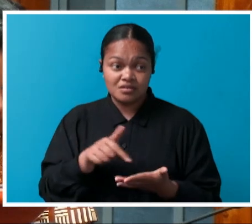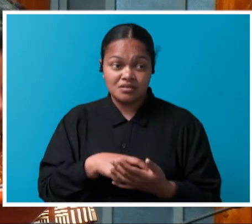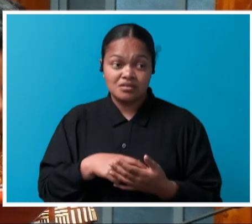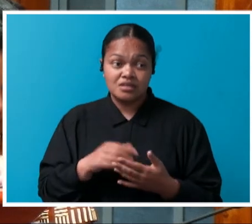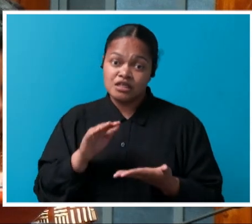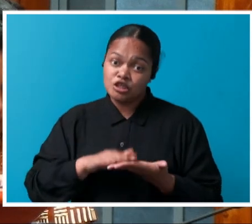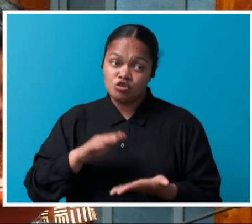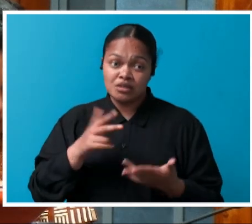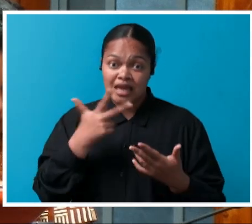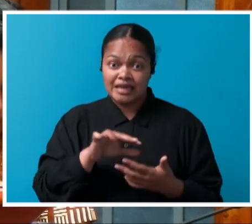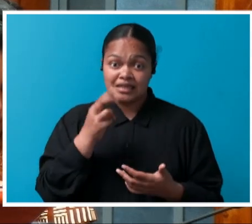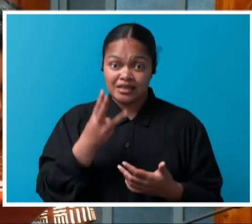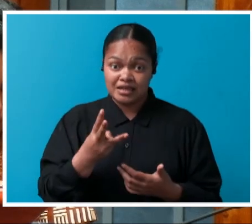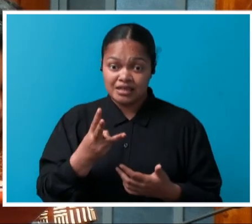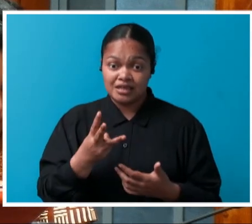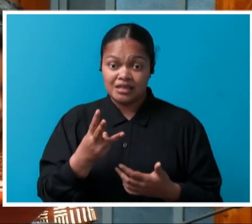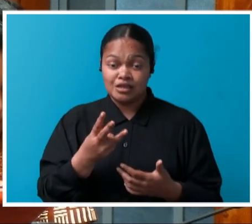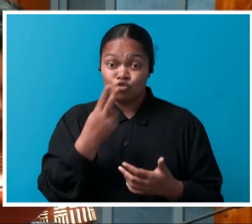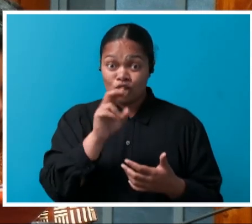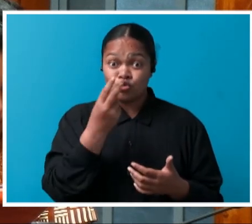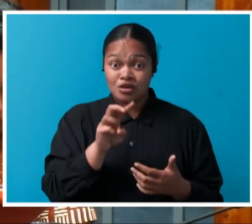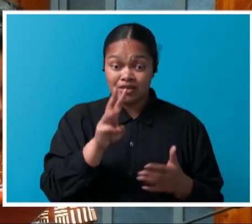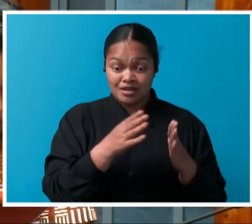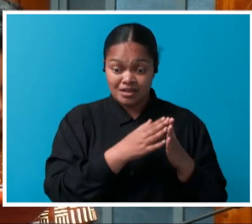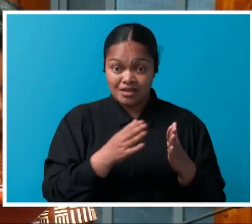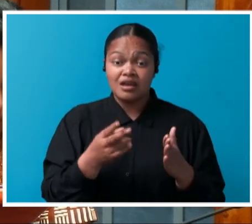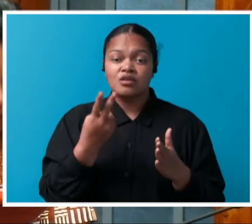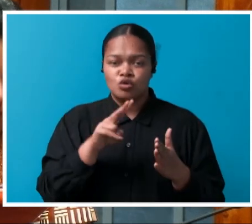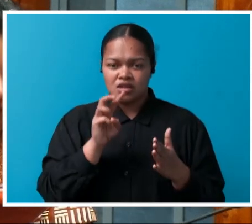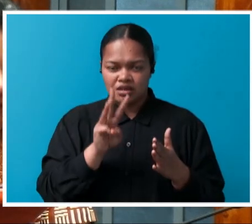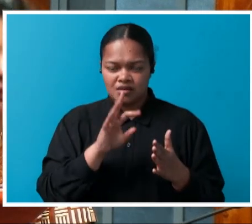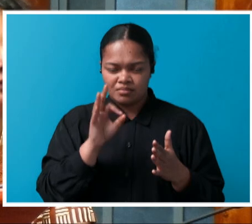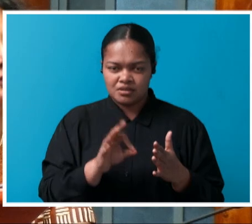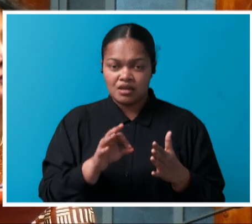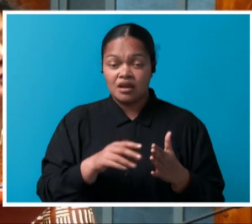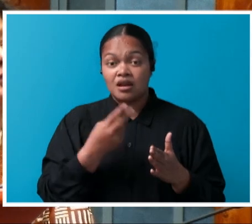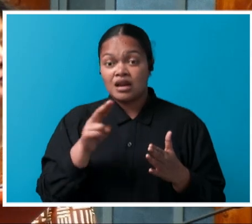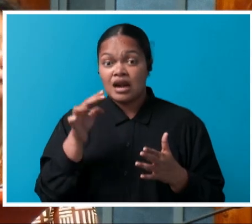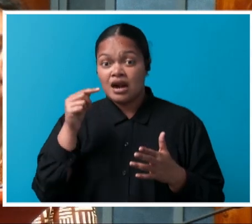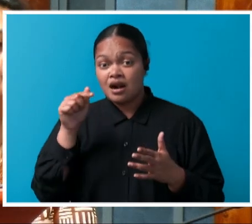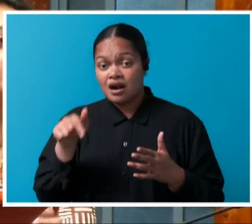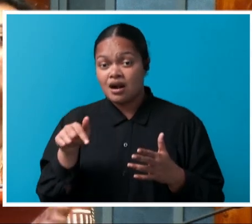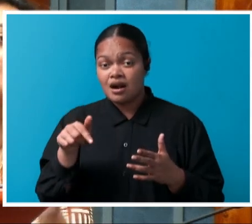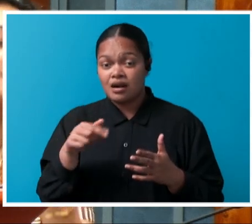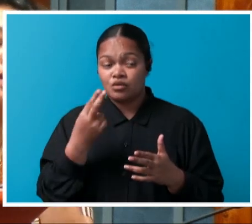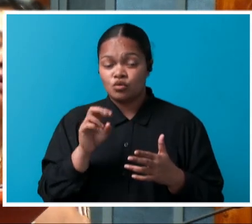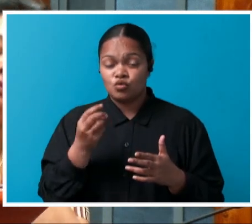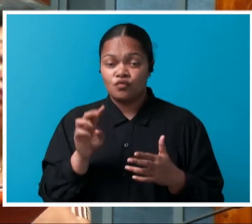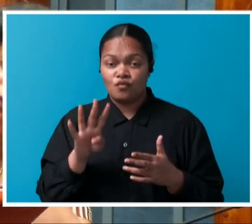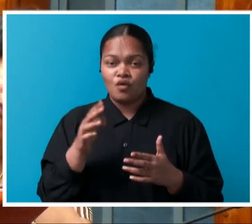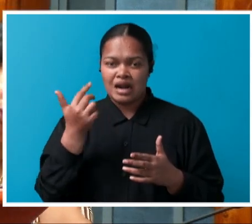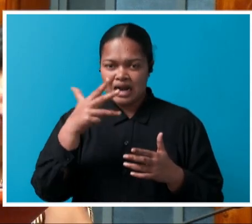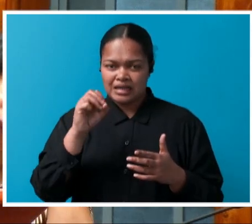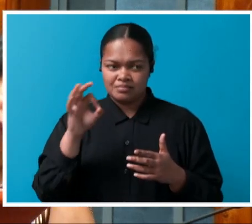increase from 83% in 2023 to 90% in 2024. For the year 7 literacy rates,